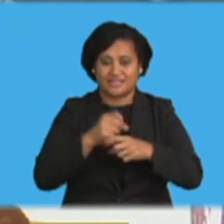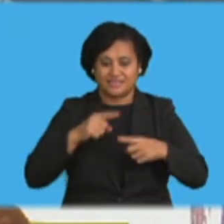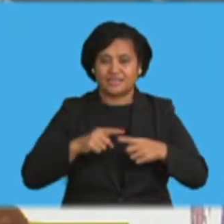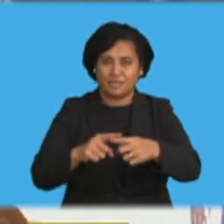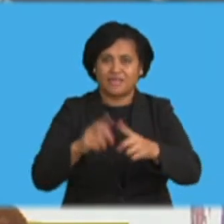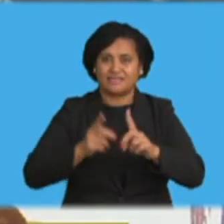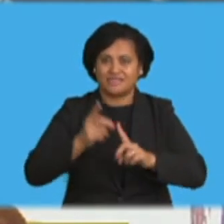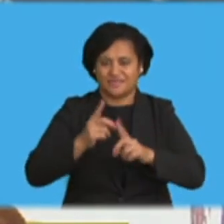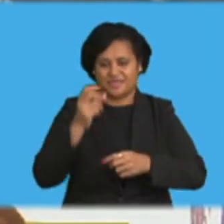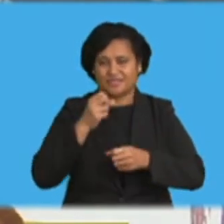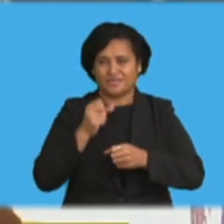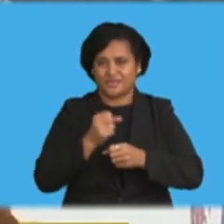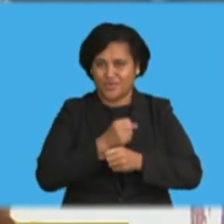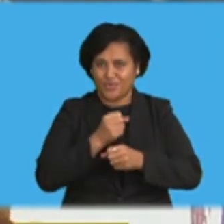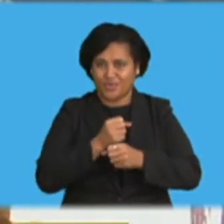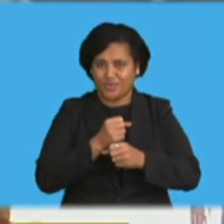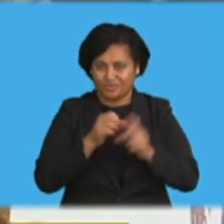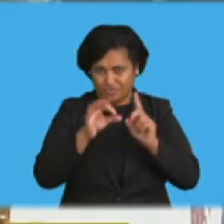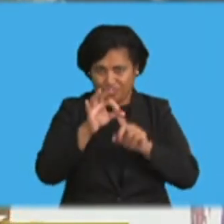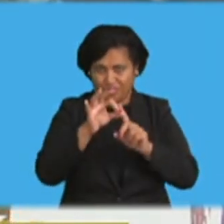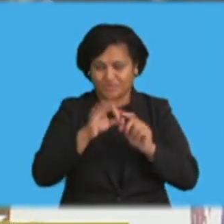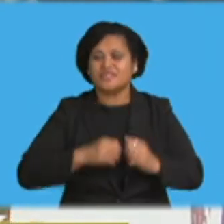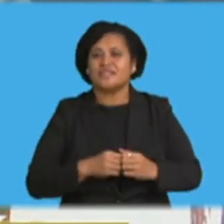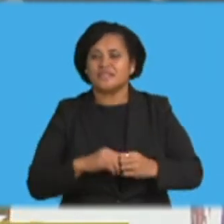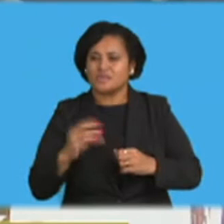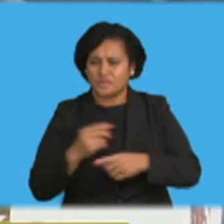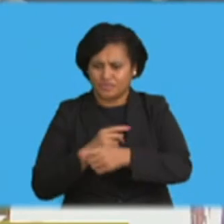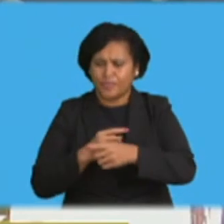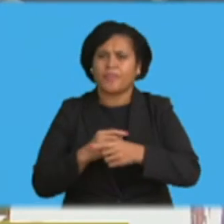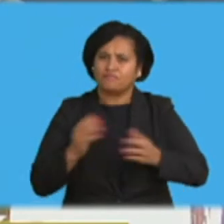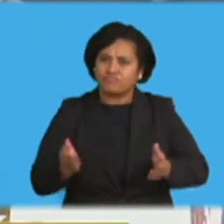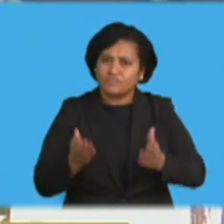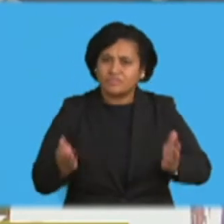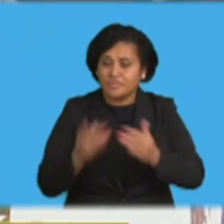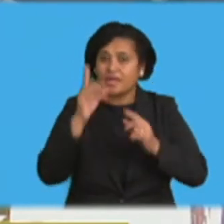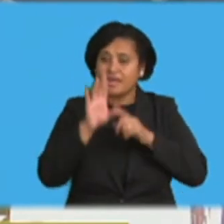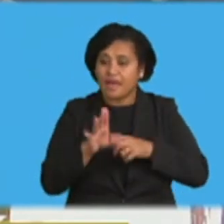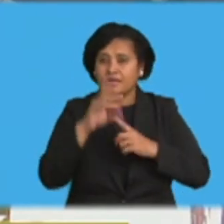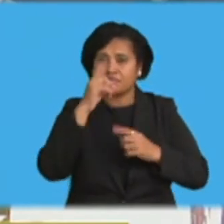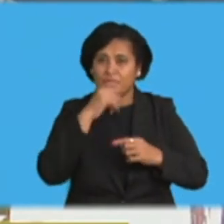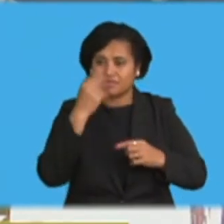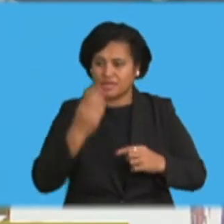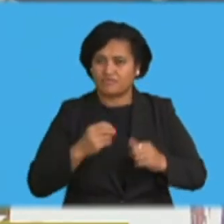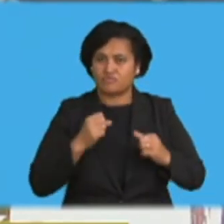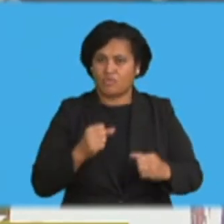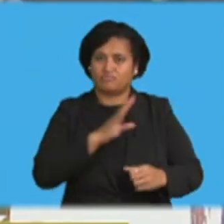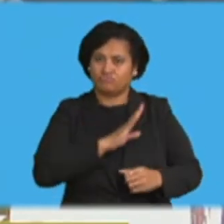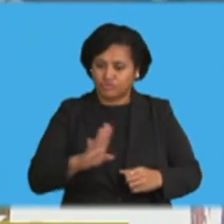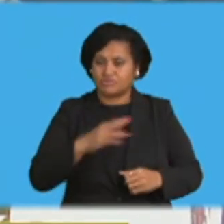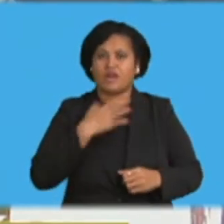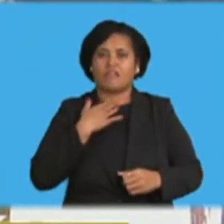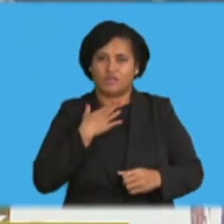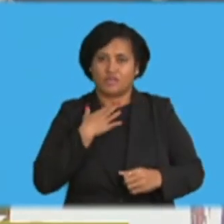where our young people's voice could be recognized and opportunities attracted to the Pacific. Madam